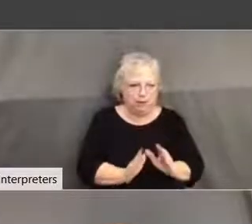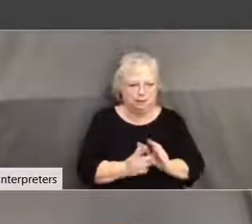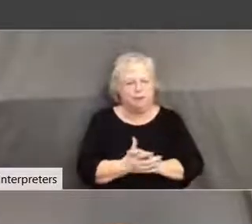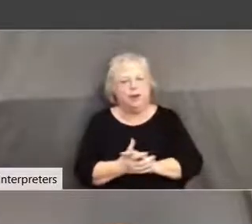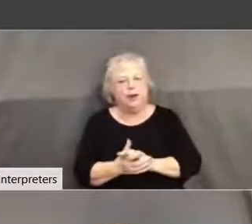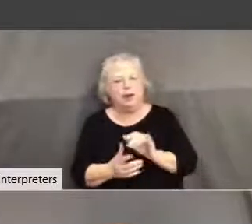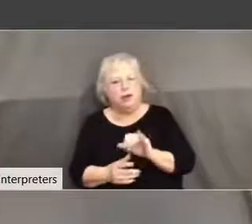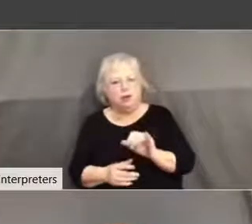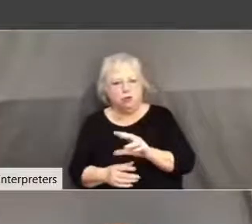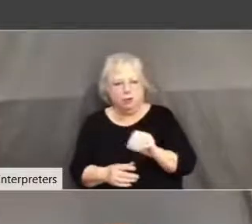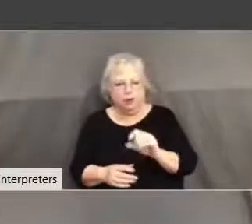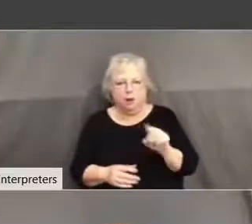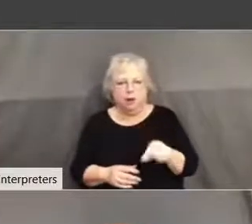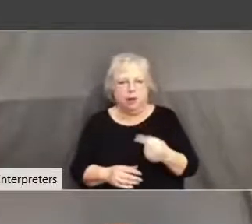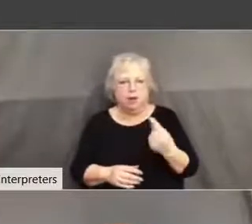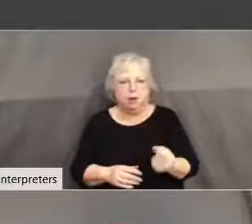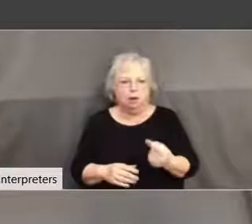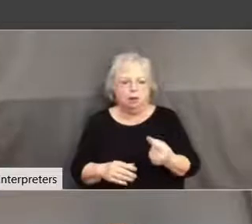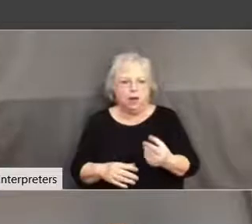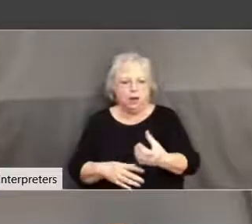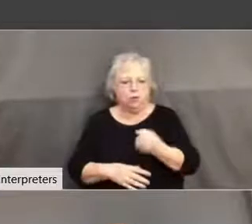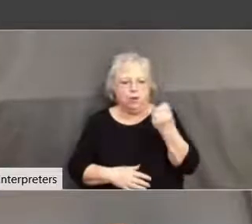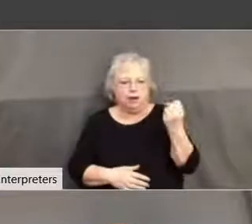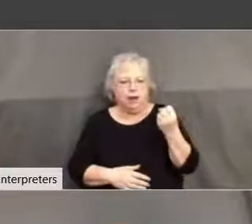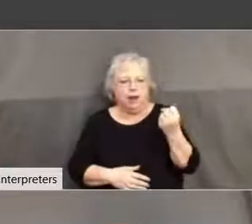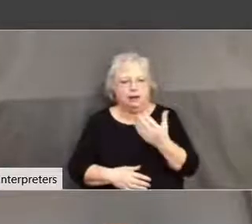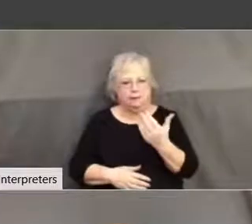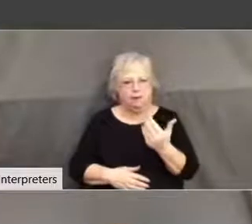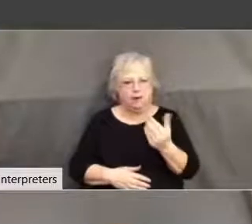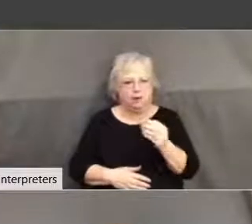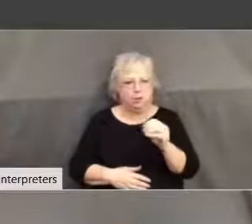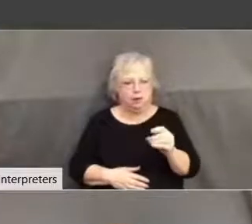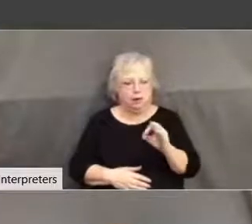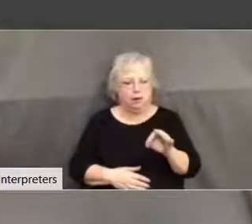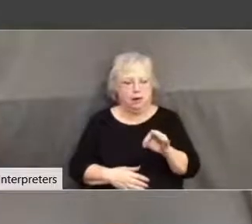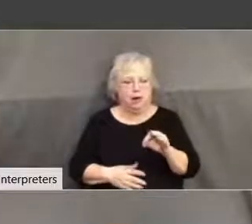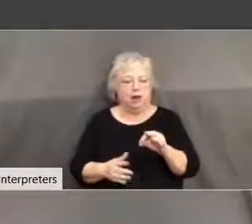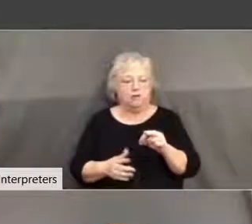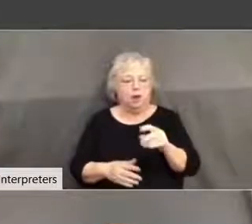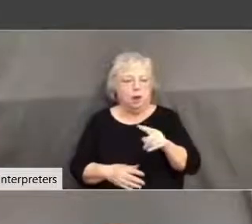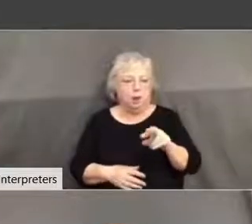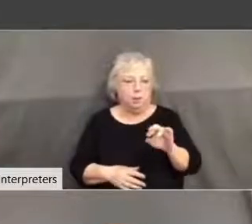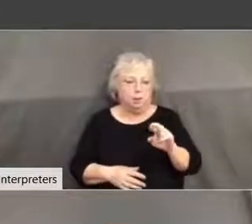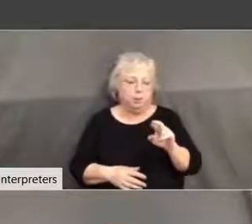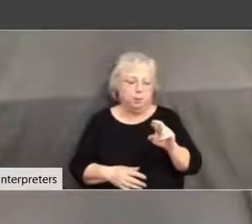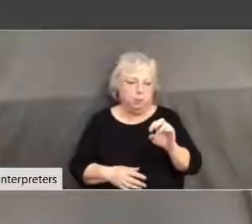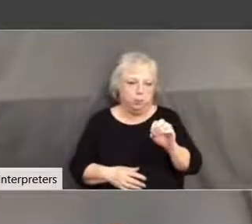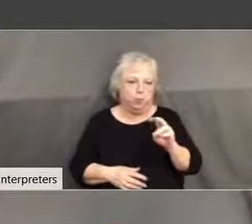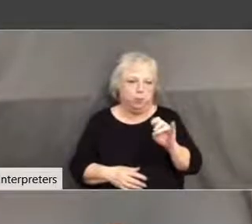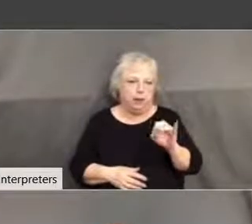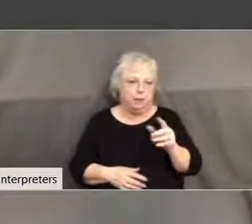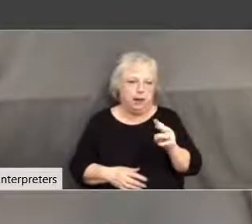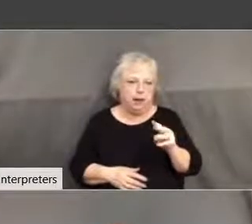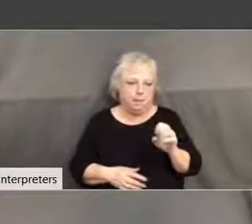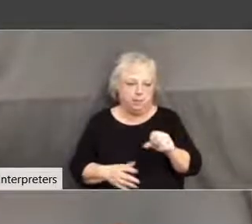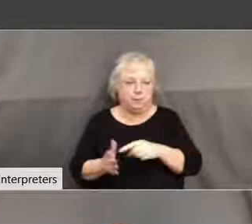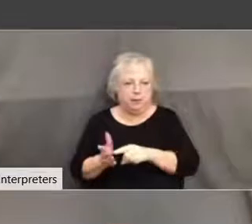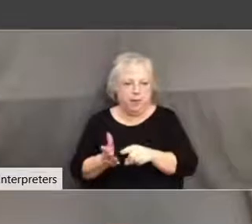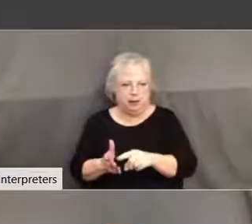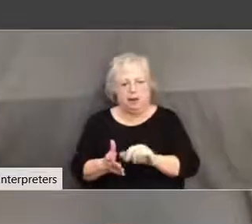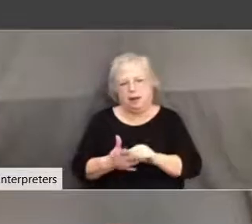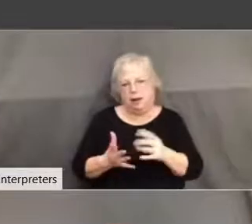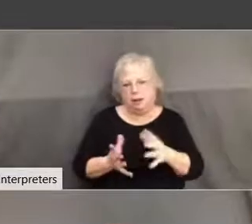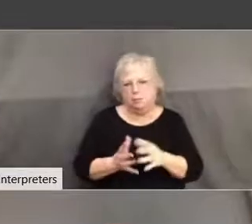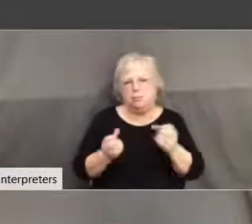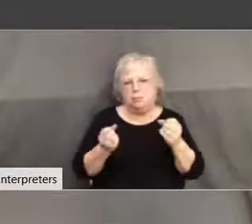company can only retain 15% of premiums paid. Now, there's a lot of things that can be included in that or